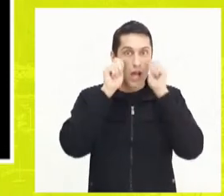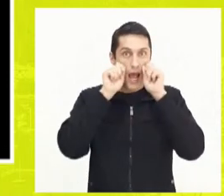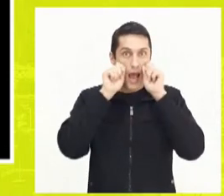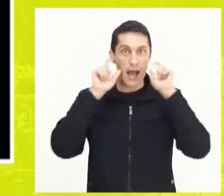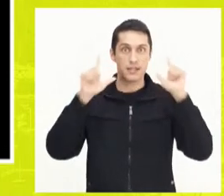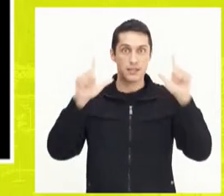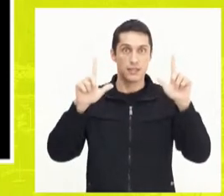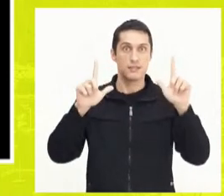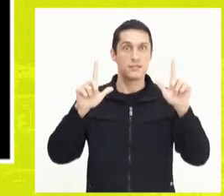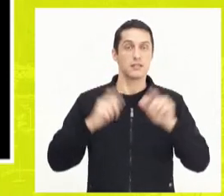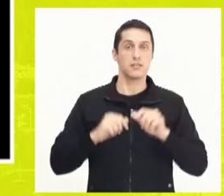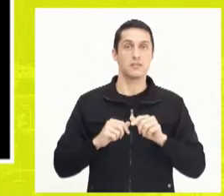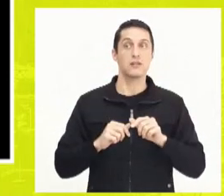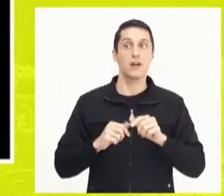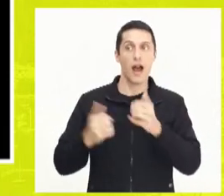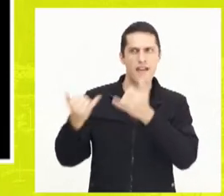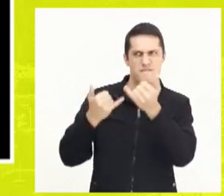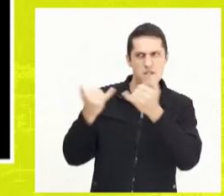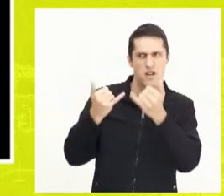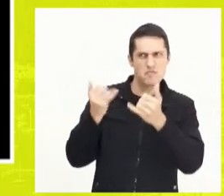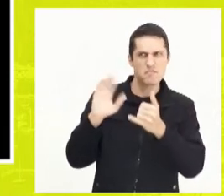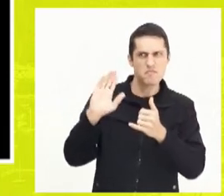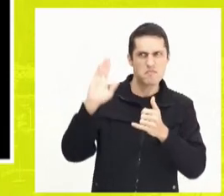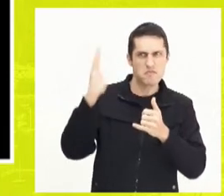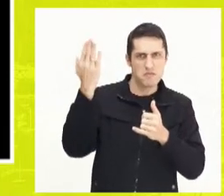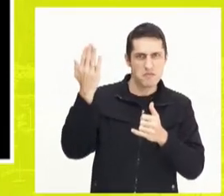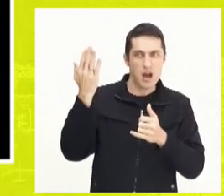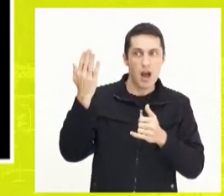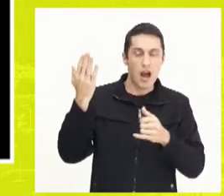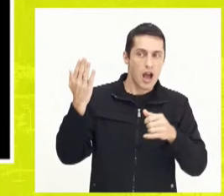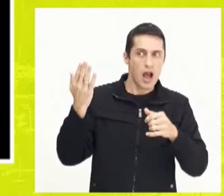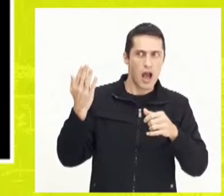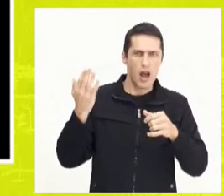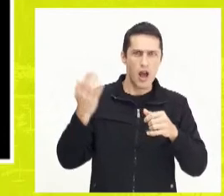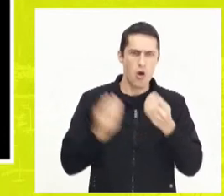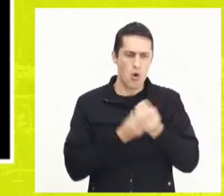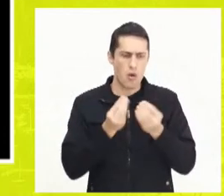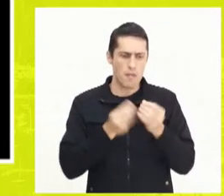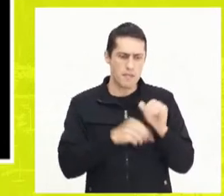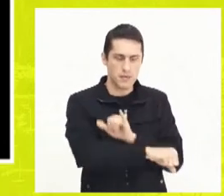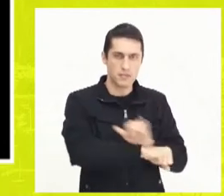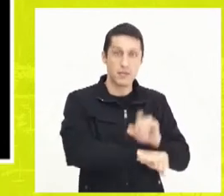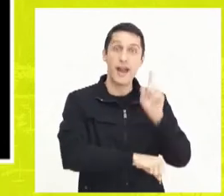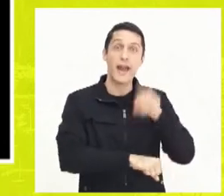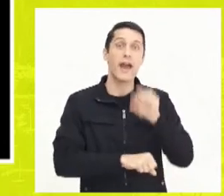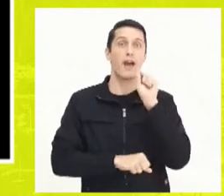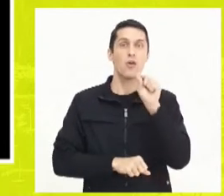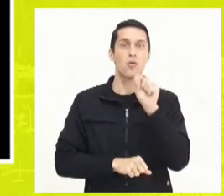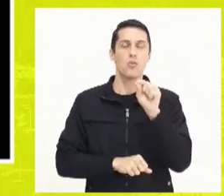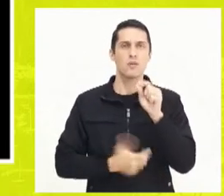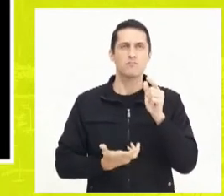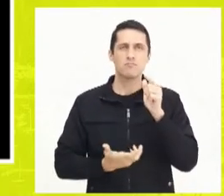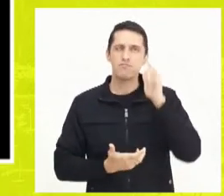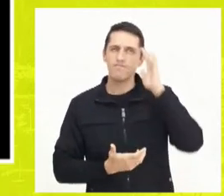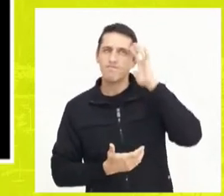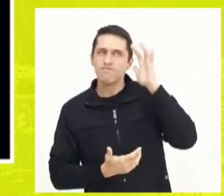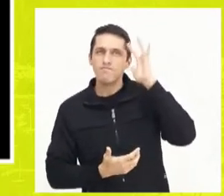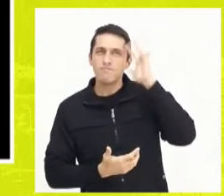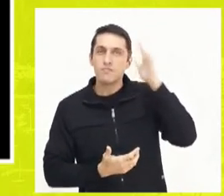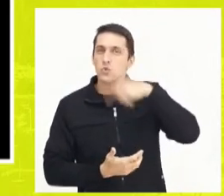this information is our strategy my thesis here my